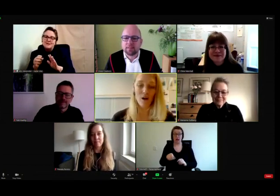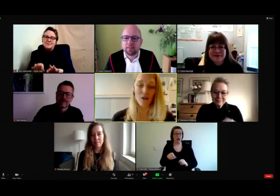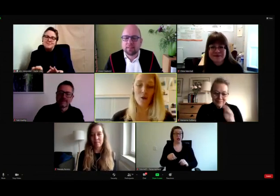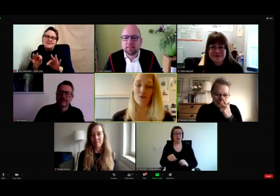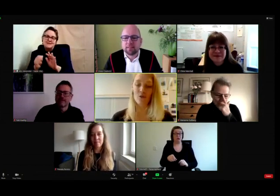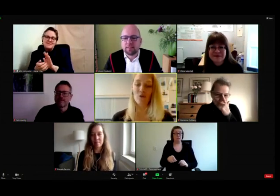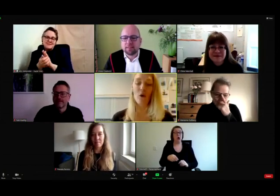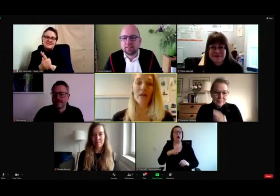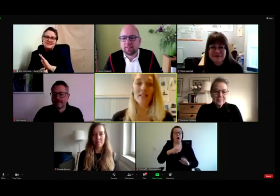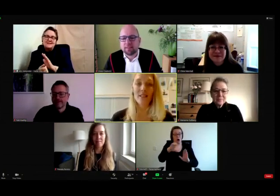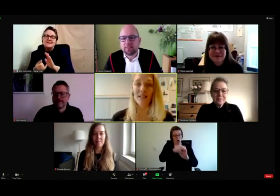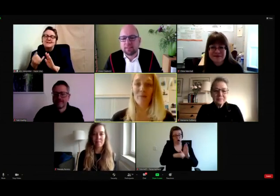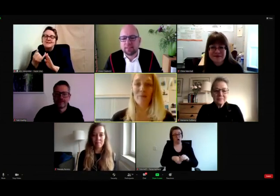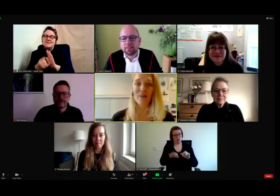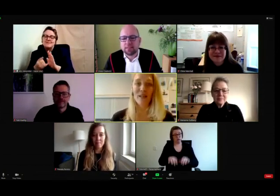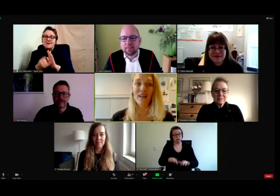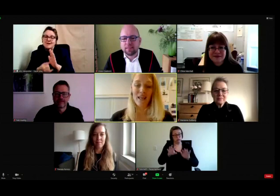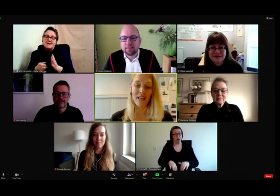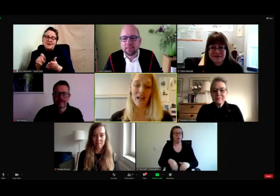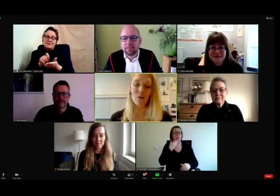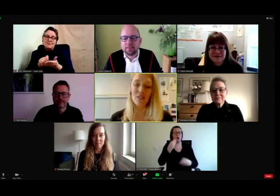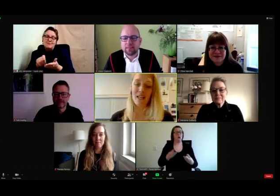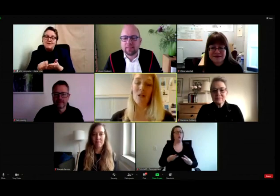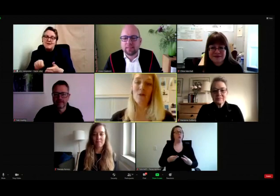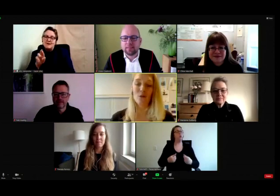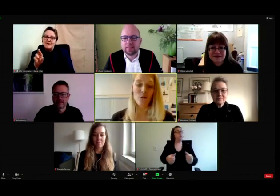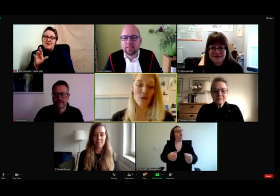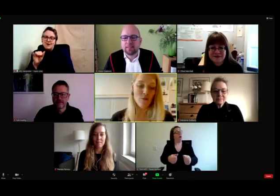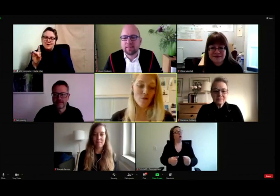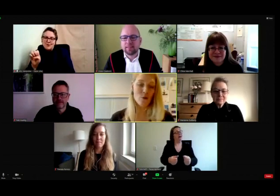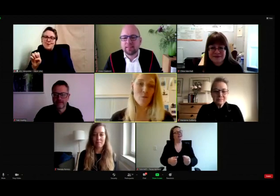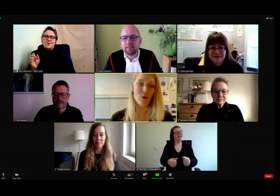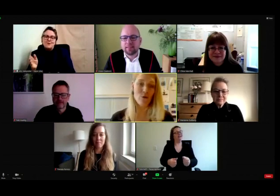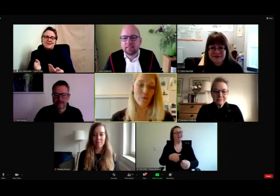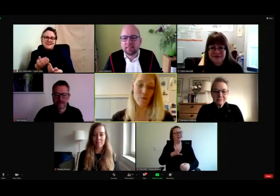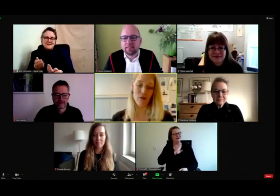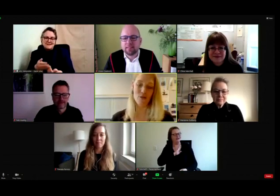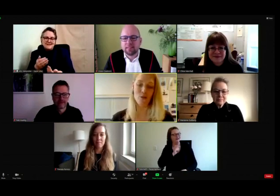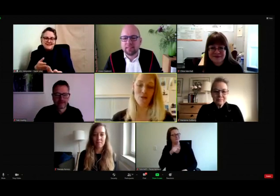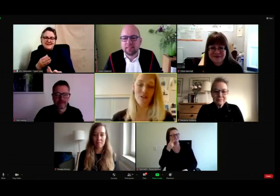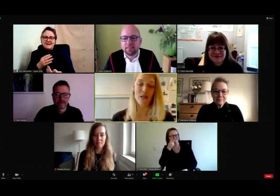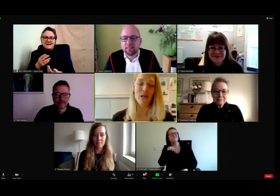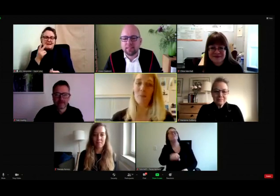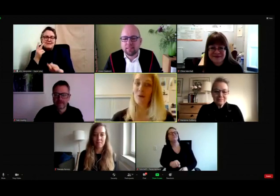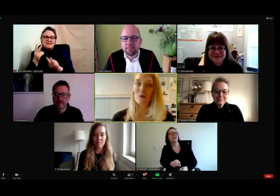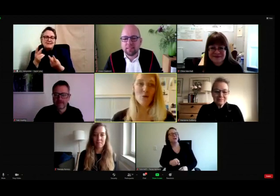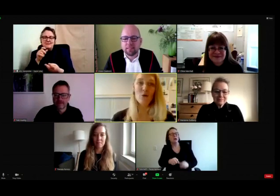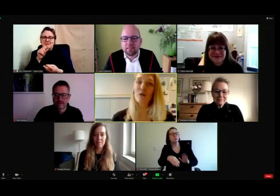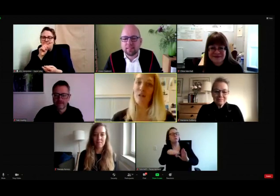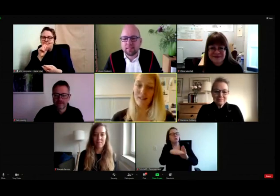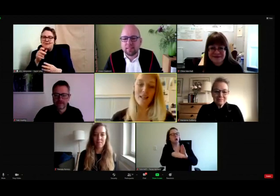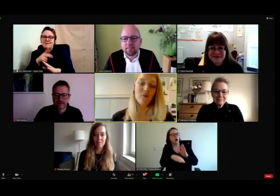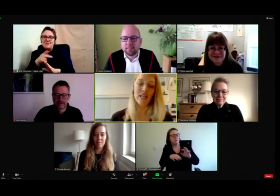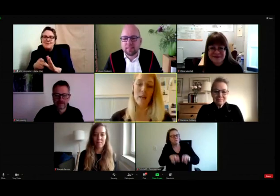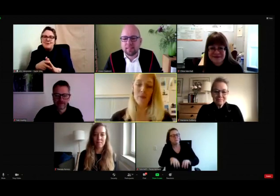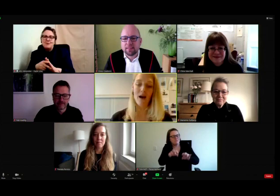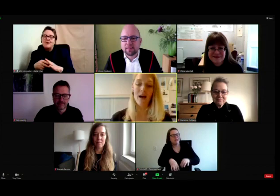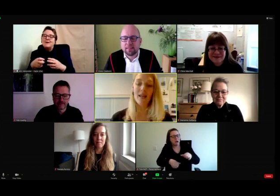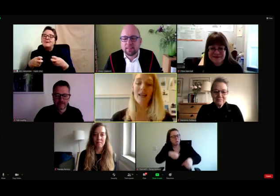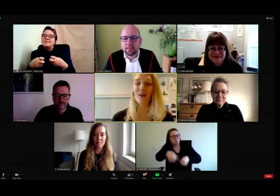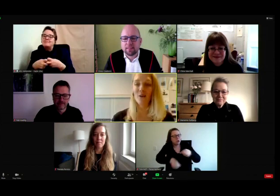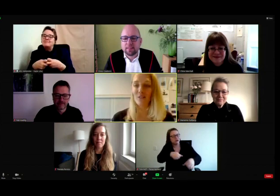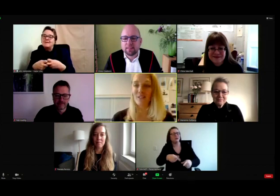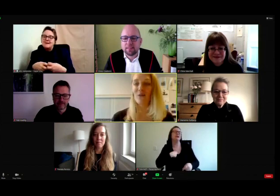of writing R code so easily. And I could tell you loved those programming puzzles, because you could not leave